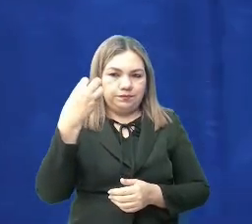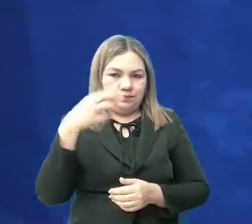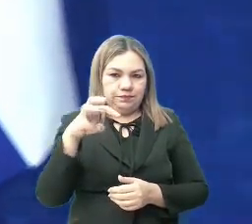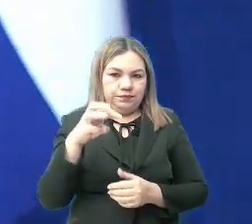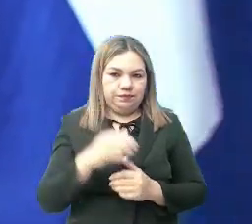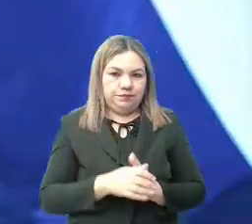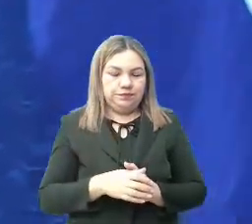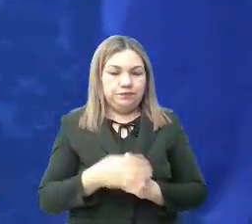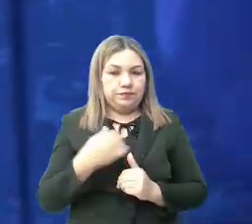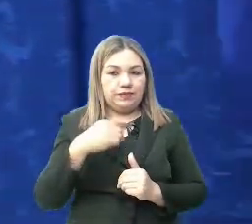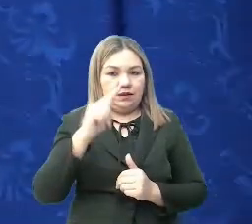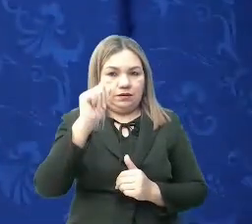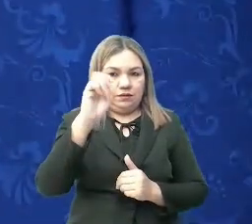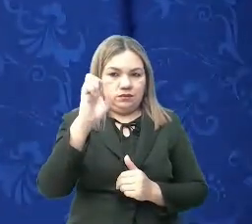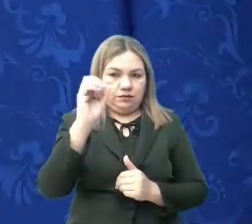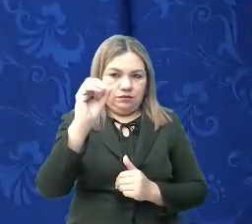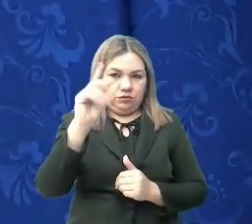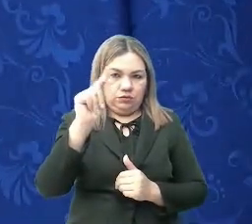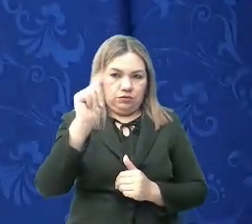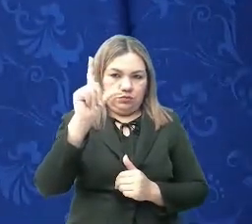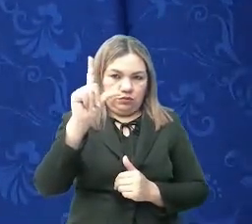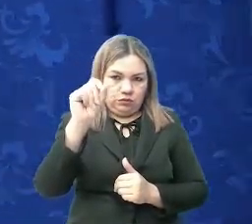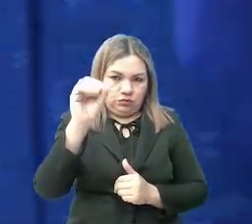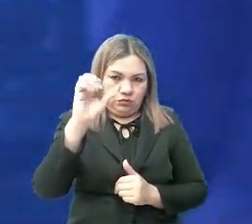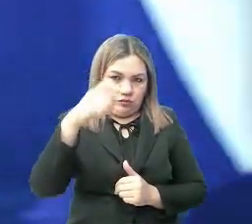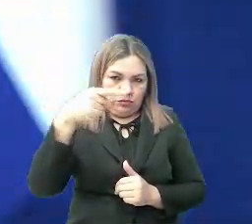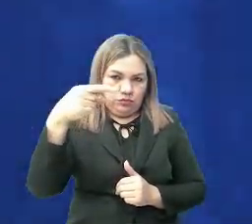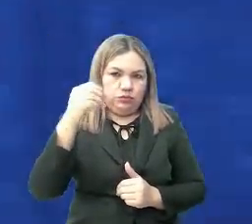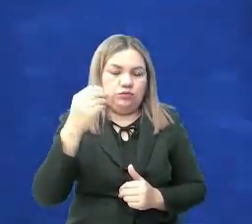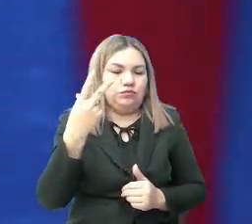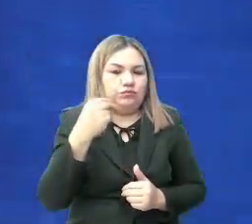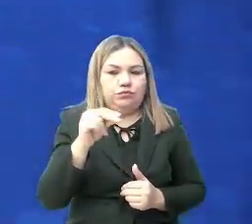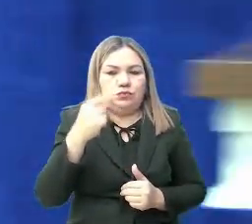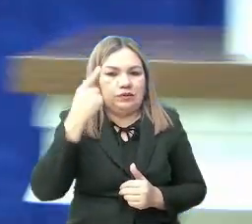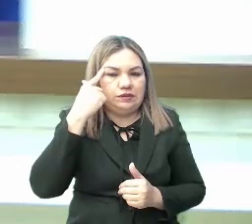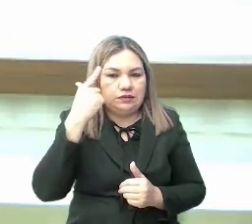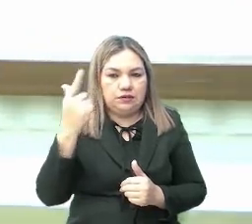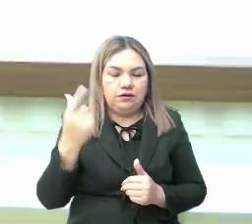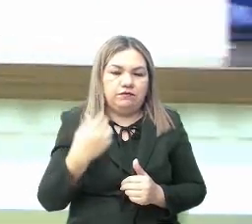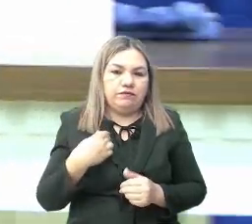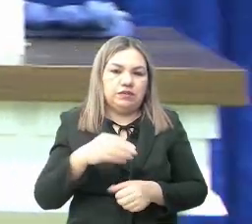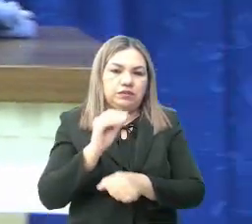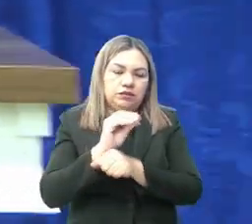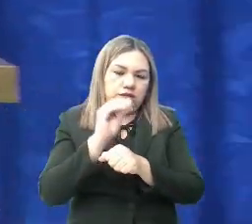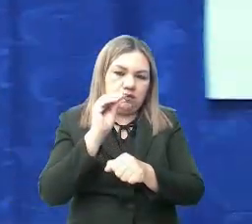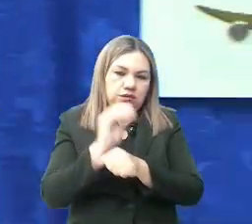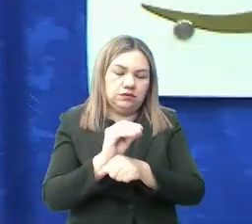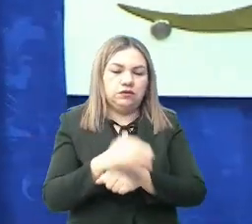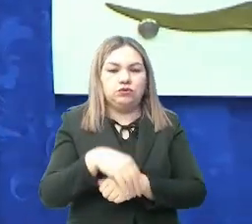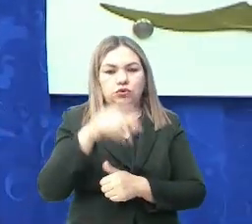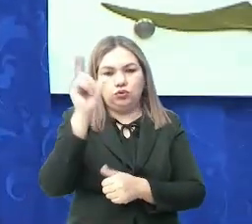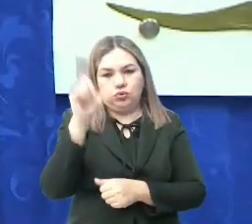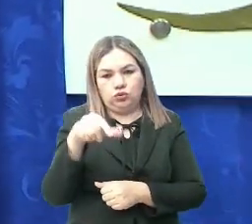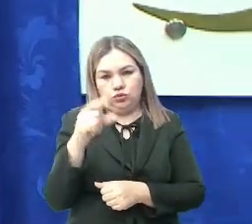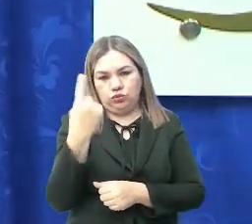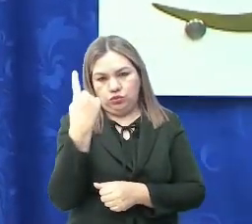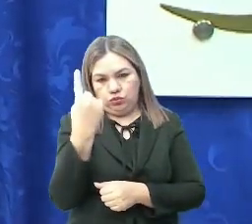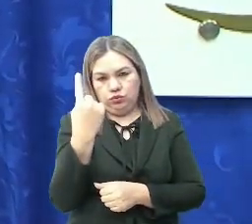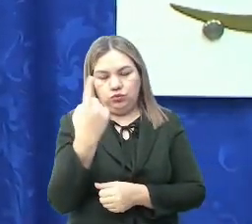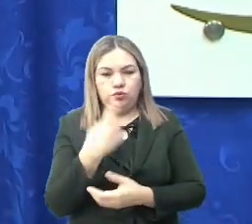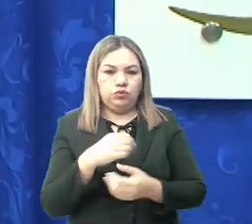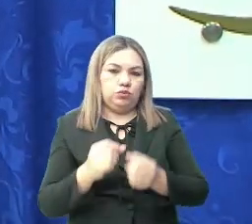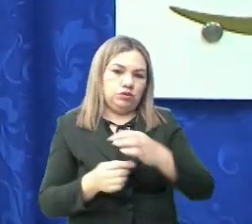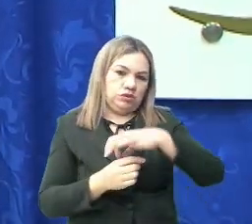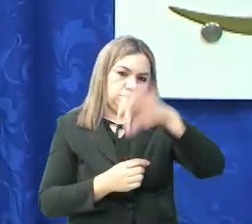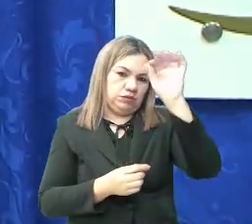Amen. Because the theologist cannot explain this to you. Only a person that's full of the Holy Spirit. How many of you say amen? How